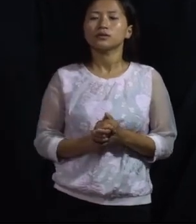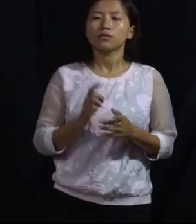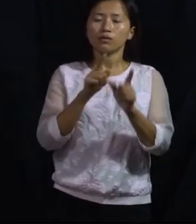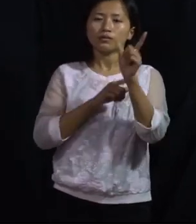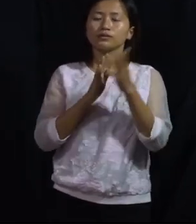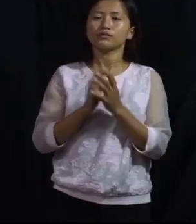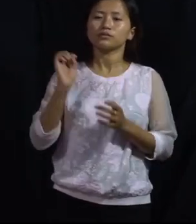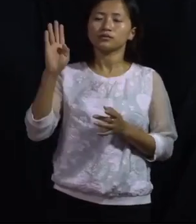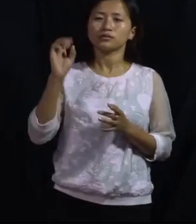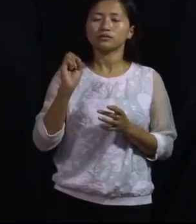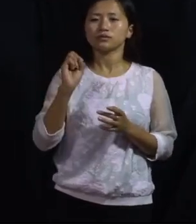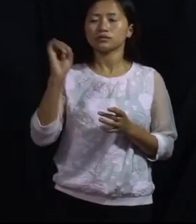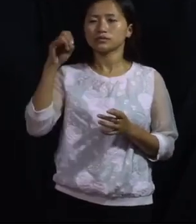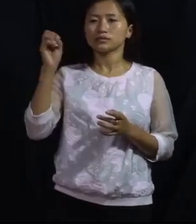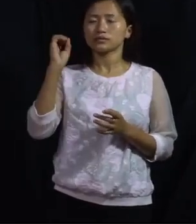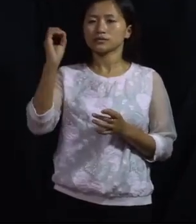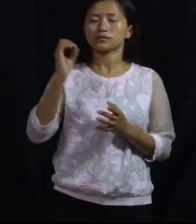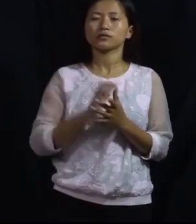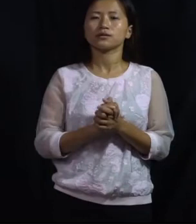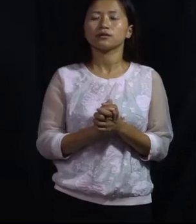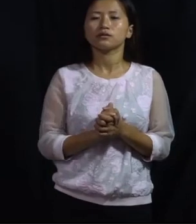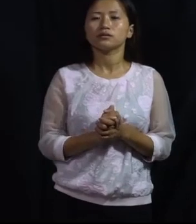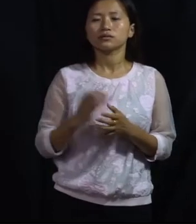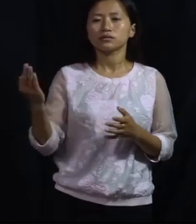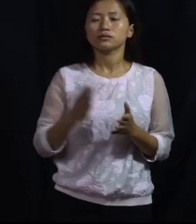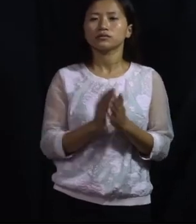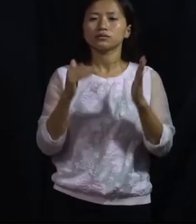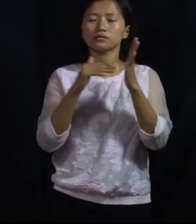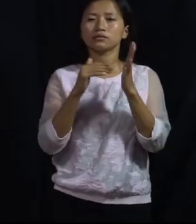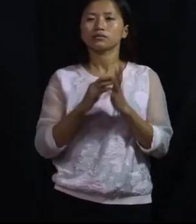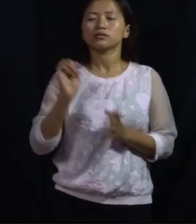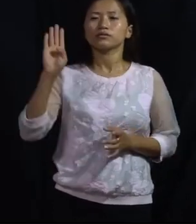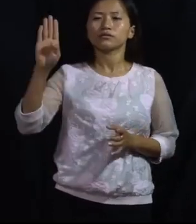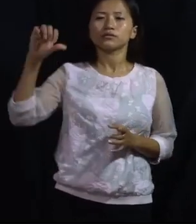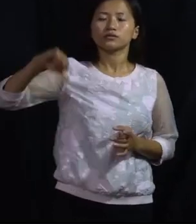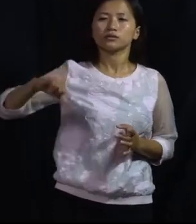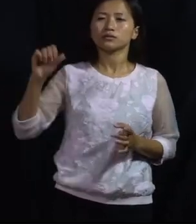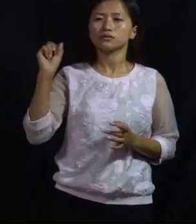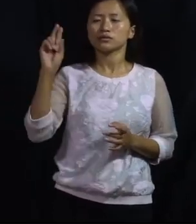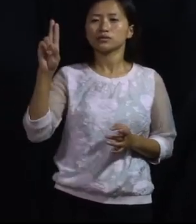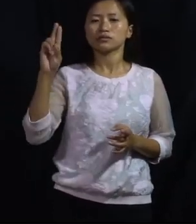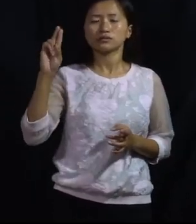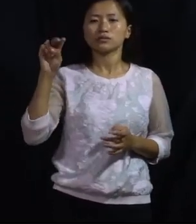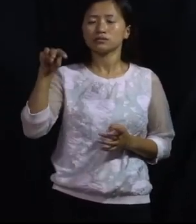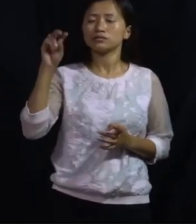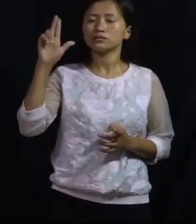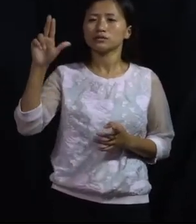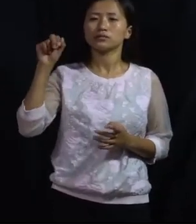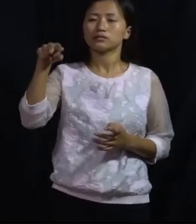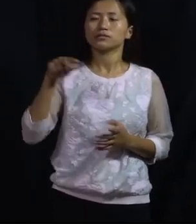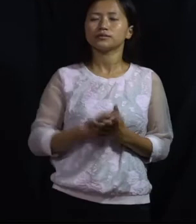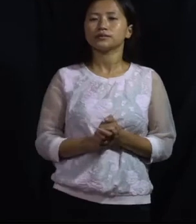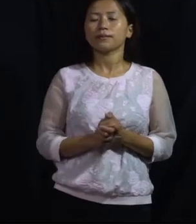45,360, and for new partner is Z is 49,800. Now balance